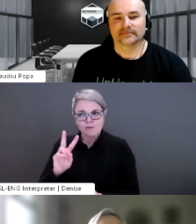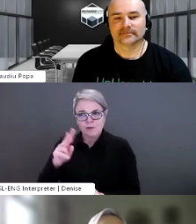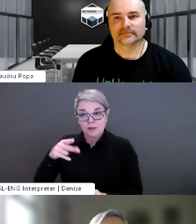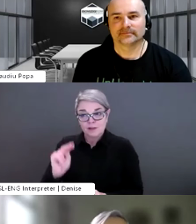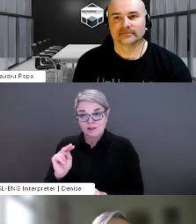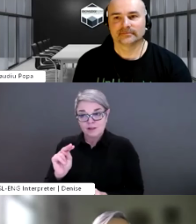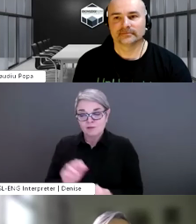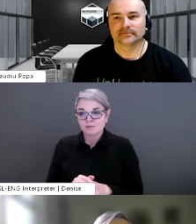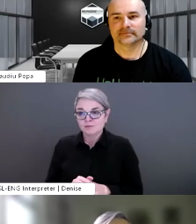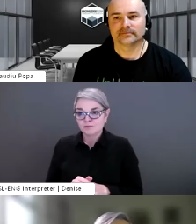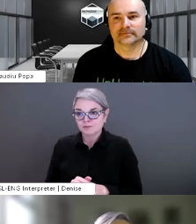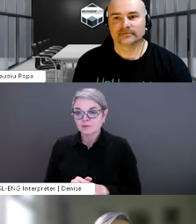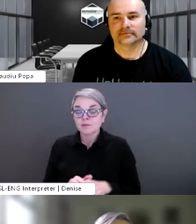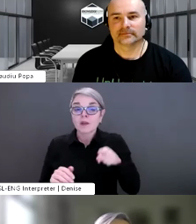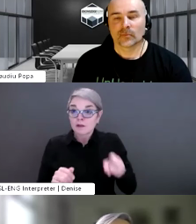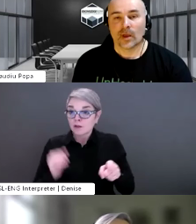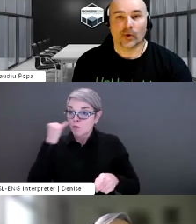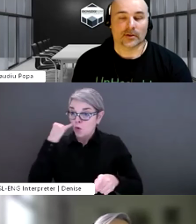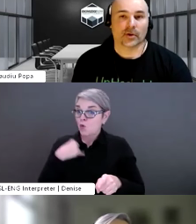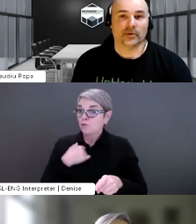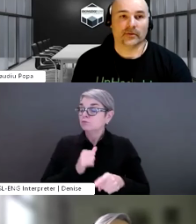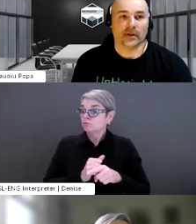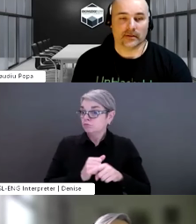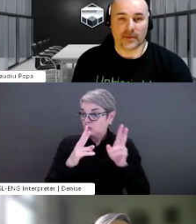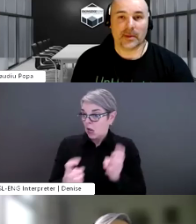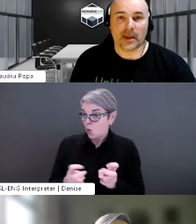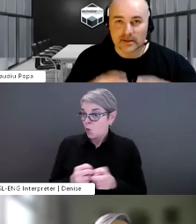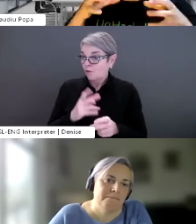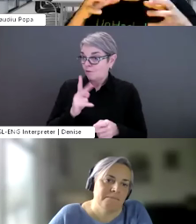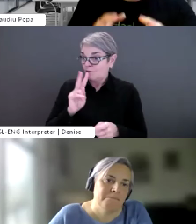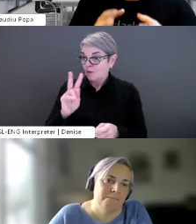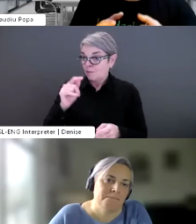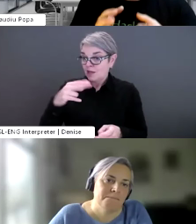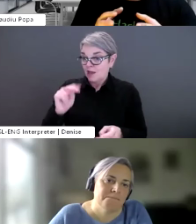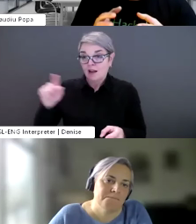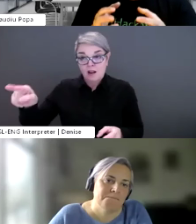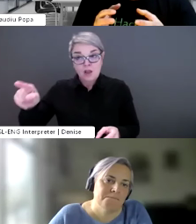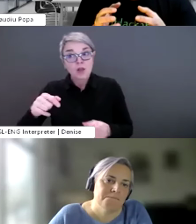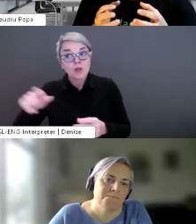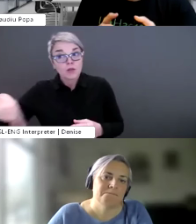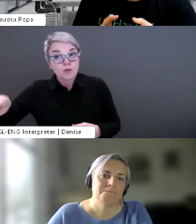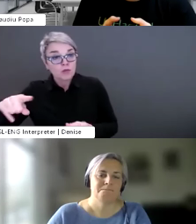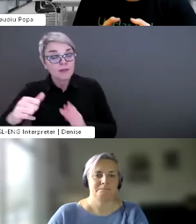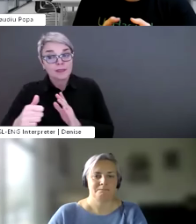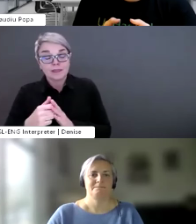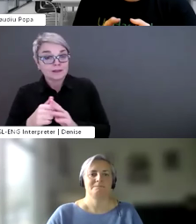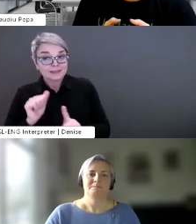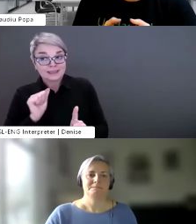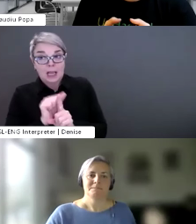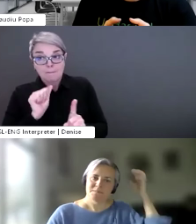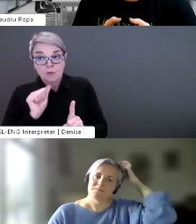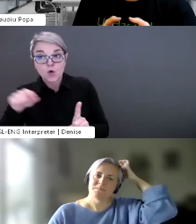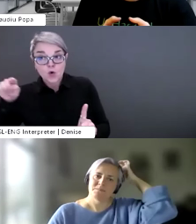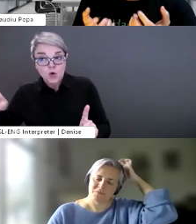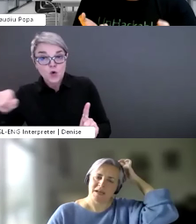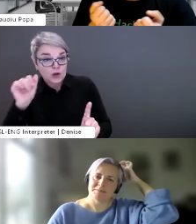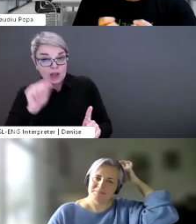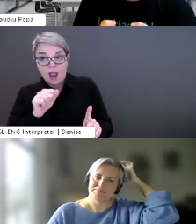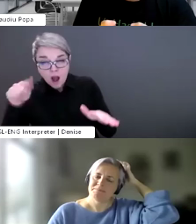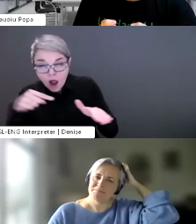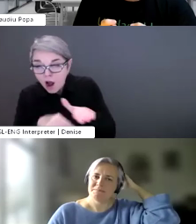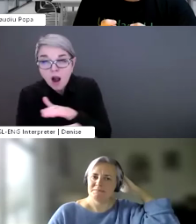the implemented VPN? Well, so VPNs by default, VPNs themselves might be the virus, right? So if you're